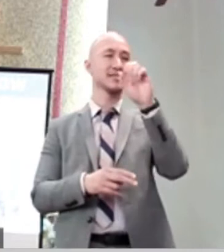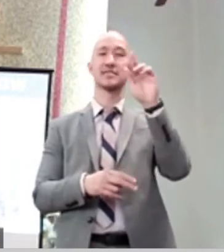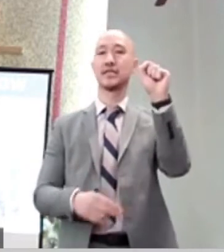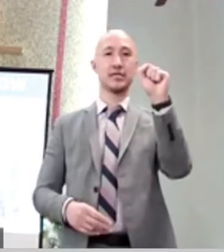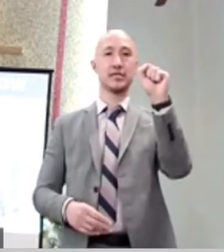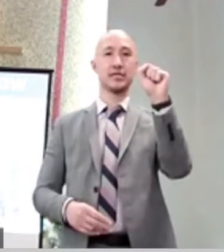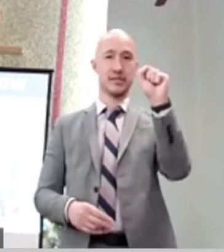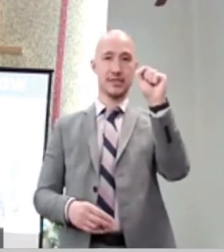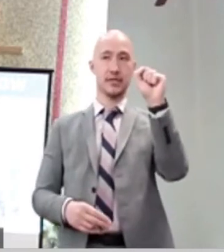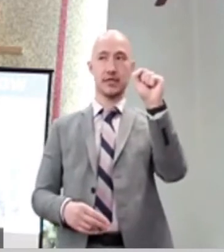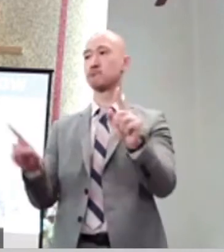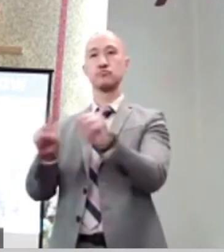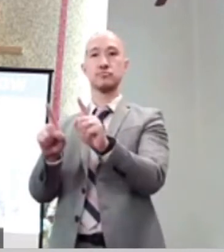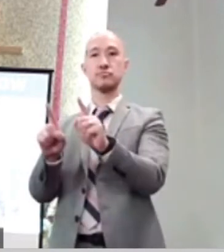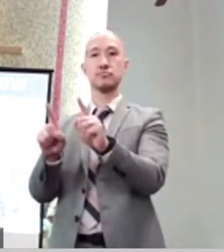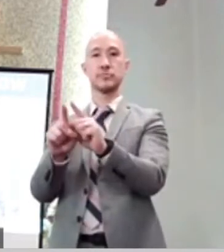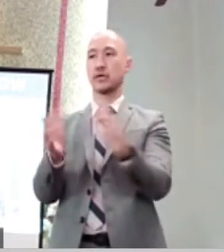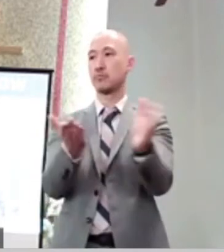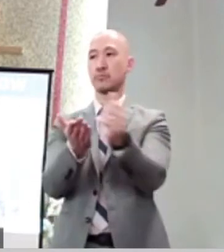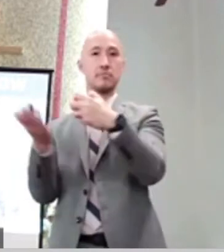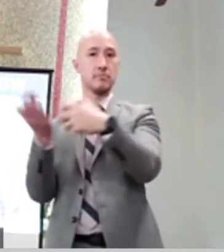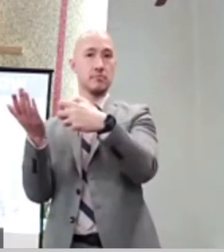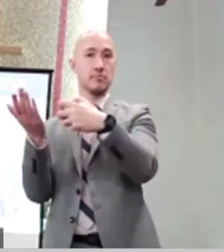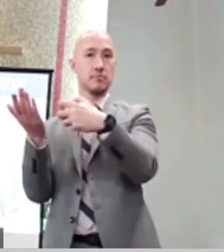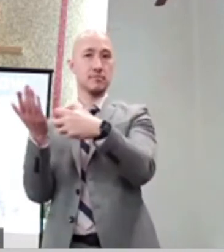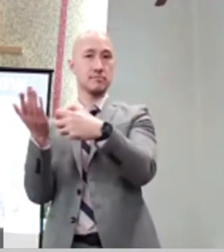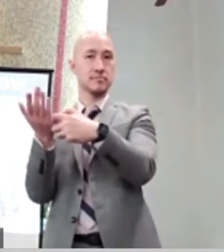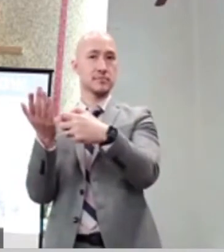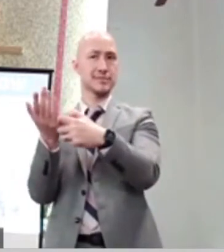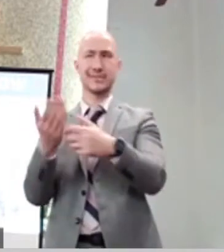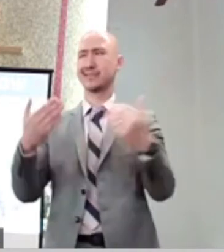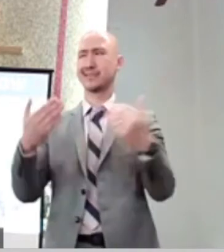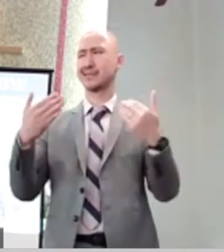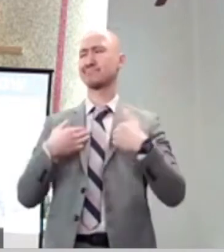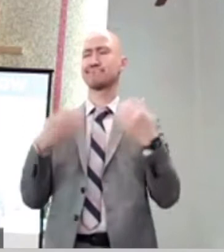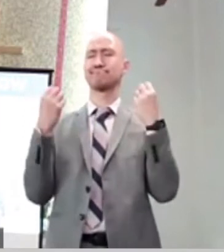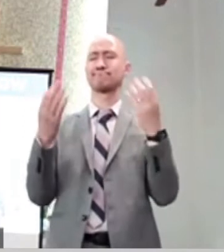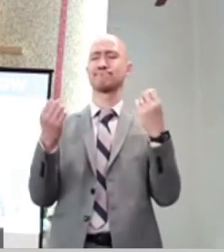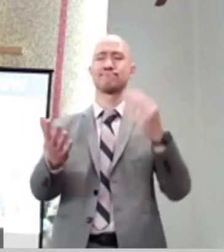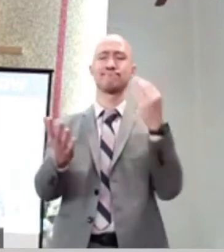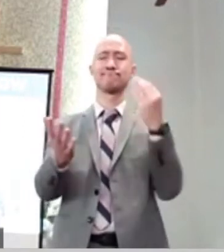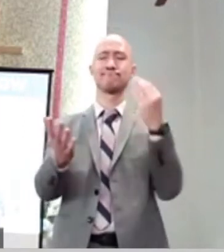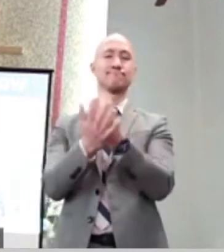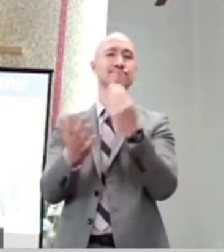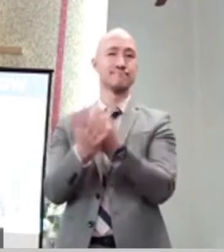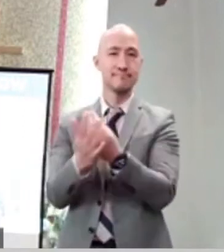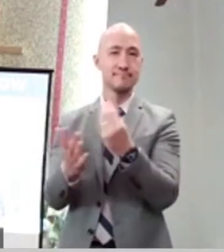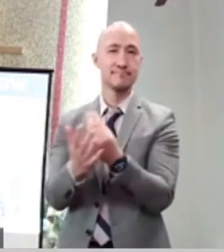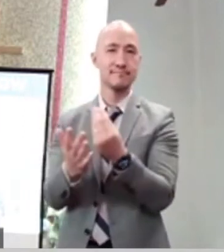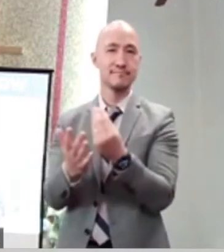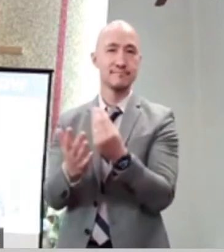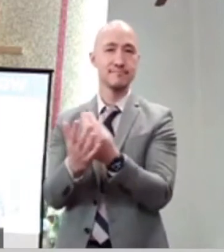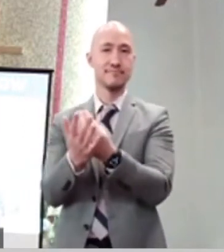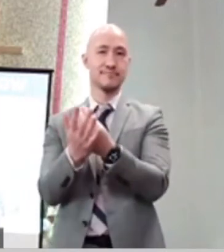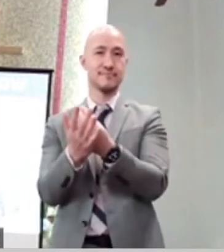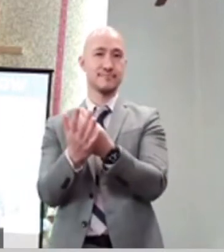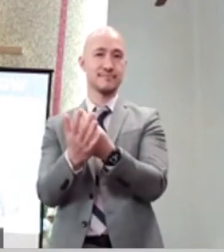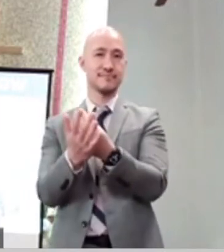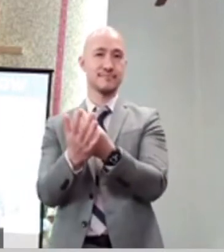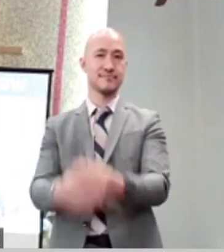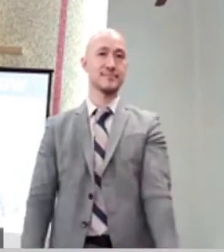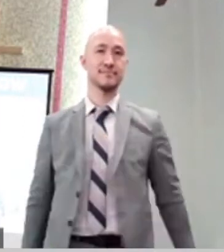to go over his story. He was pretty wealthy. I mean, the challenge for him that day when Jesus called him to follow him or to have a